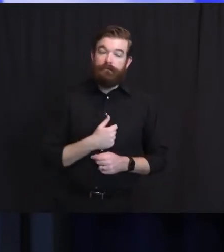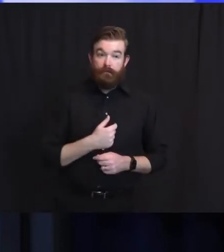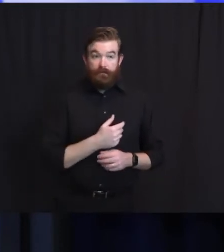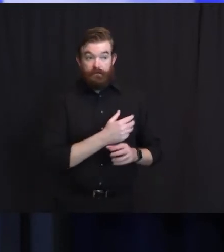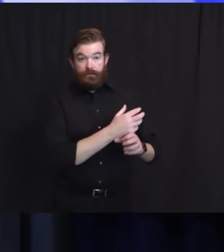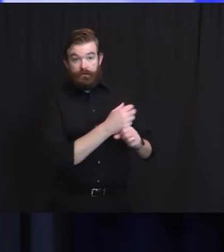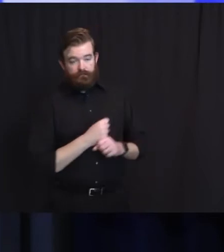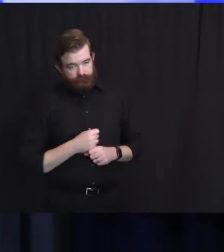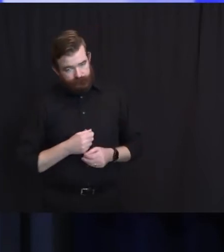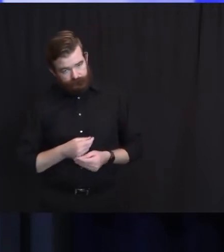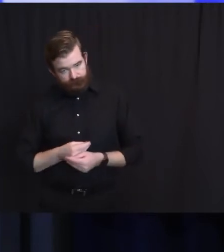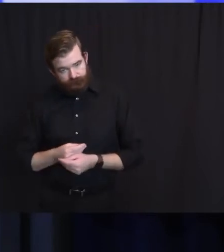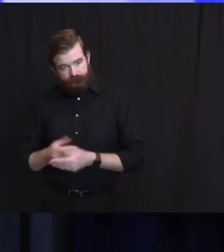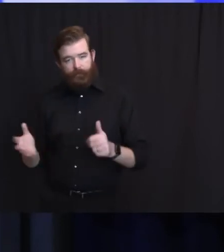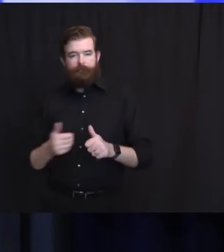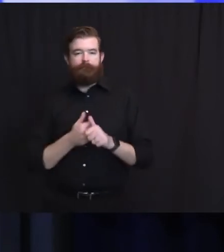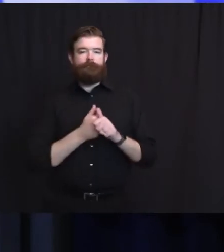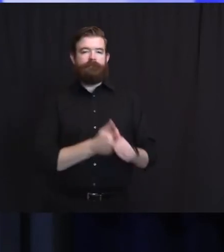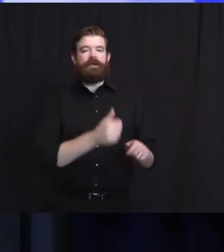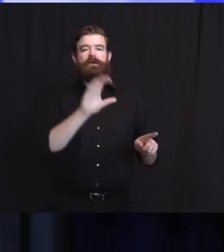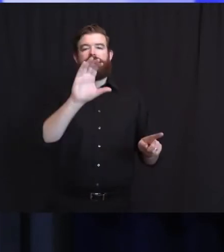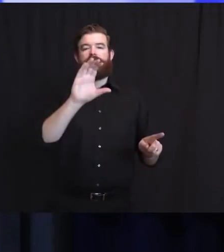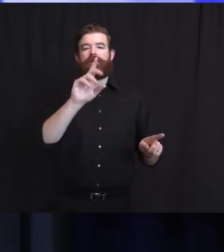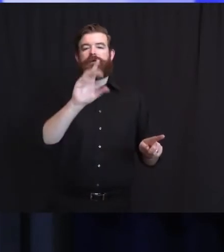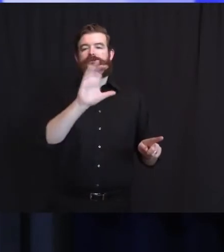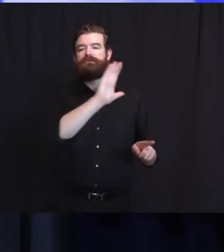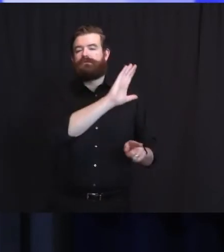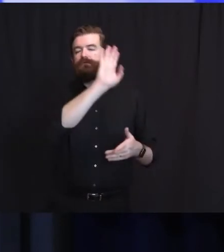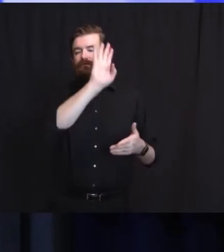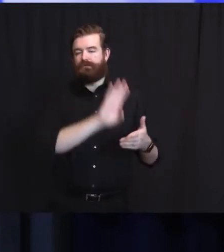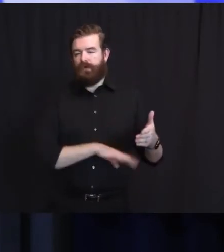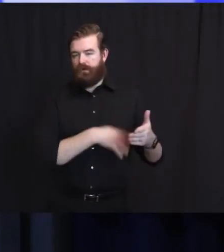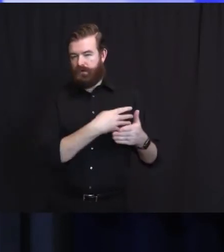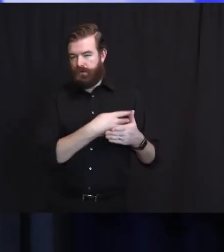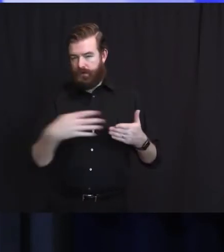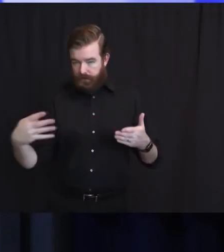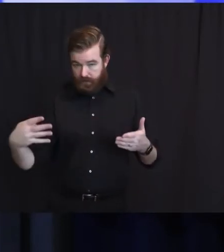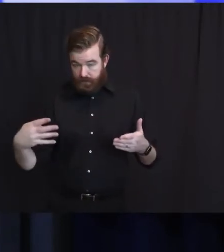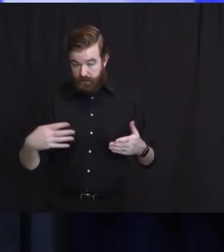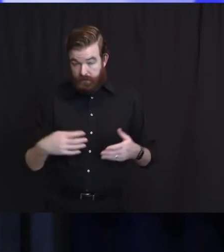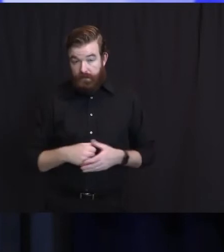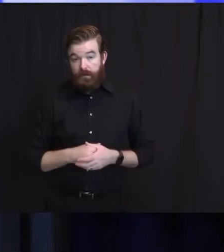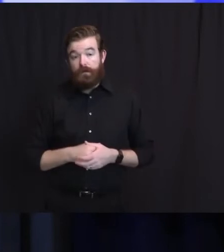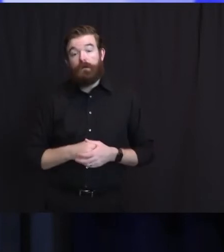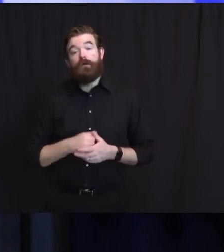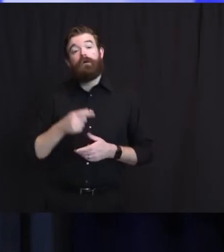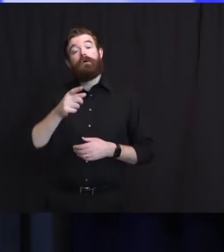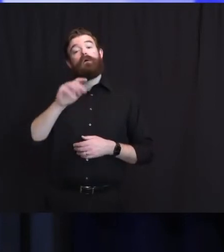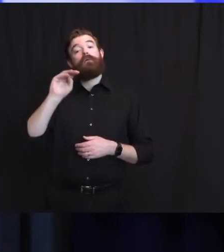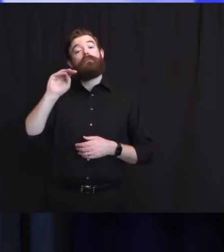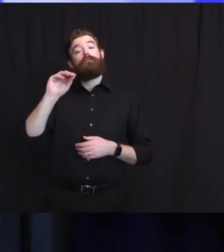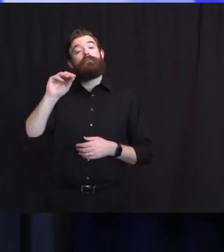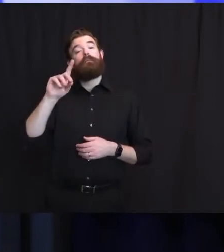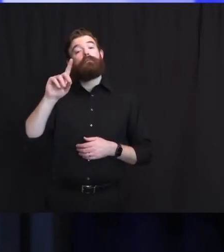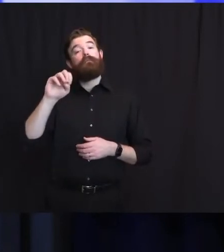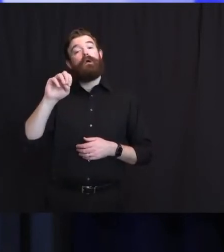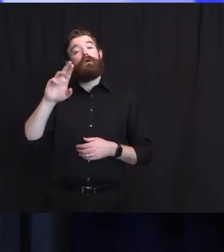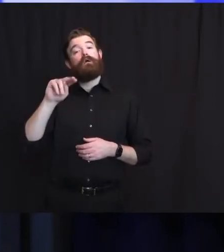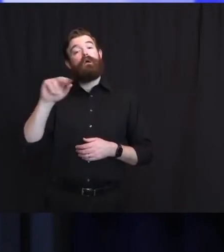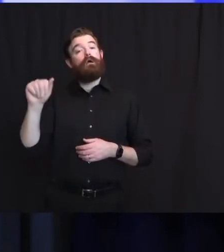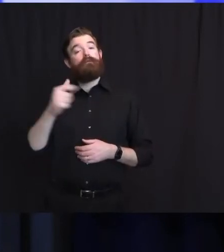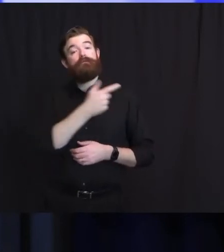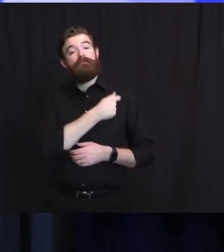guidance and the federal authorization. Today, the Moderna vaccine is being shipped to 18 hospitals,